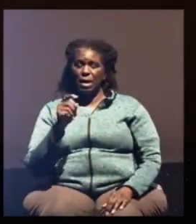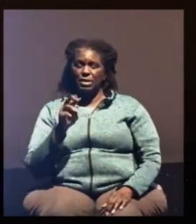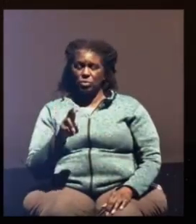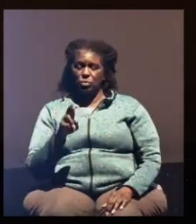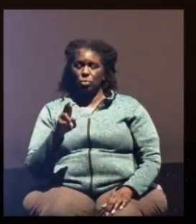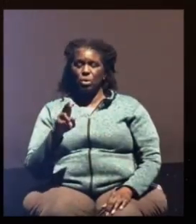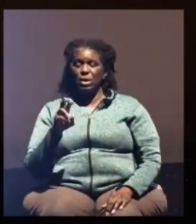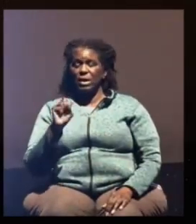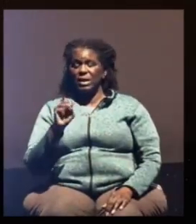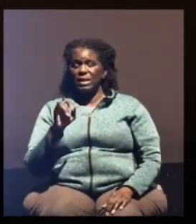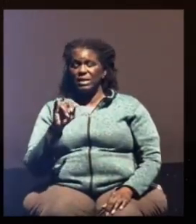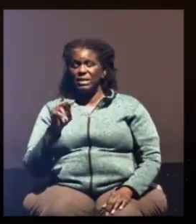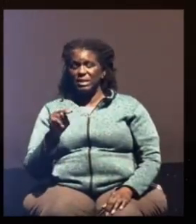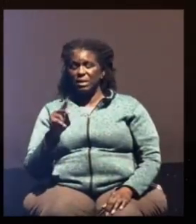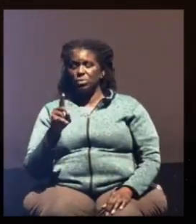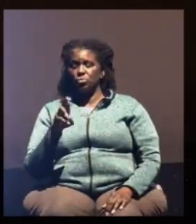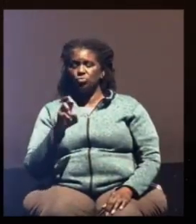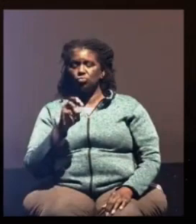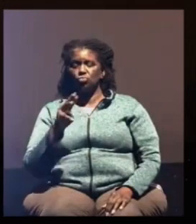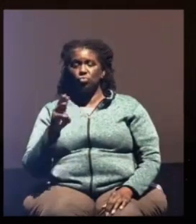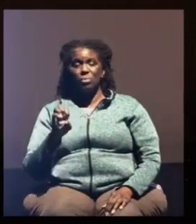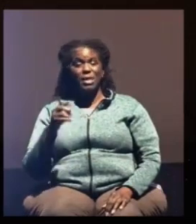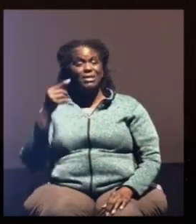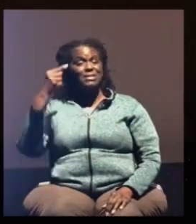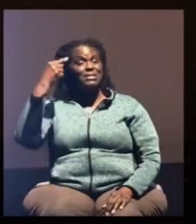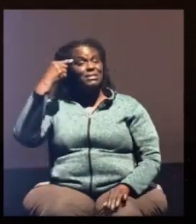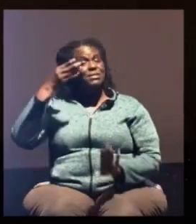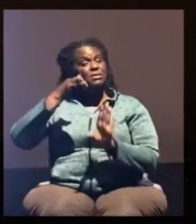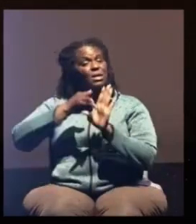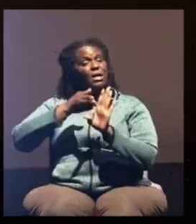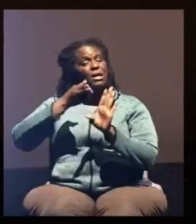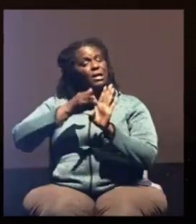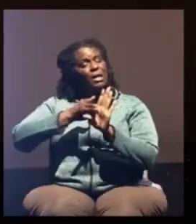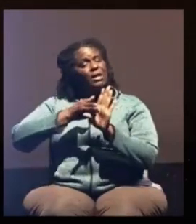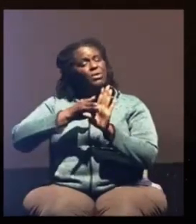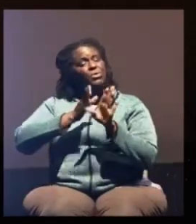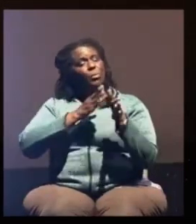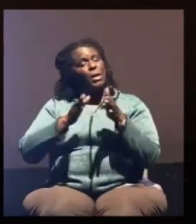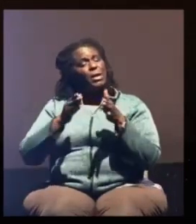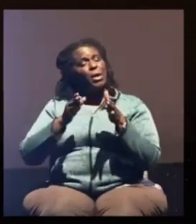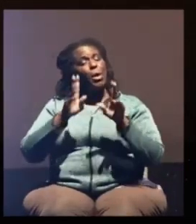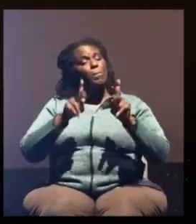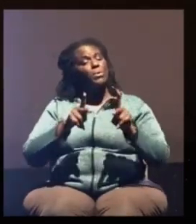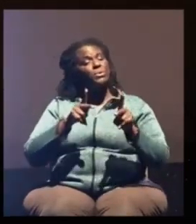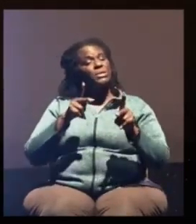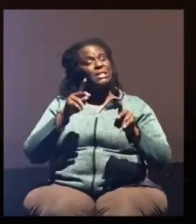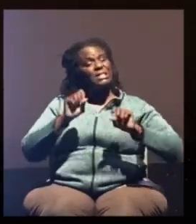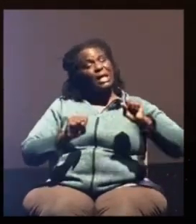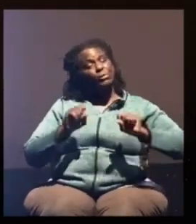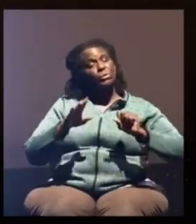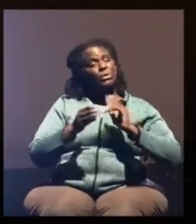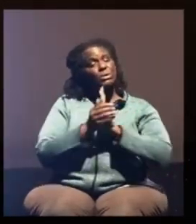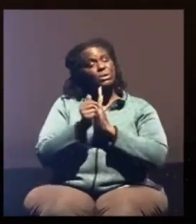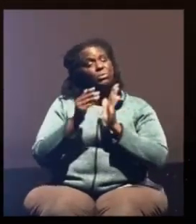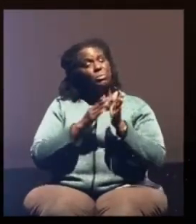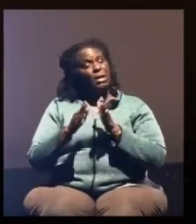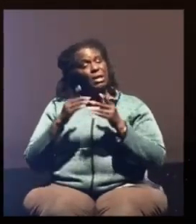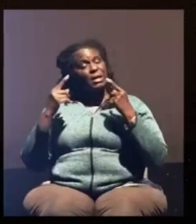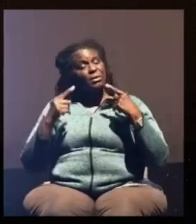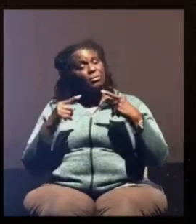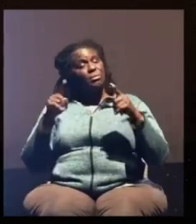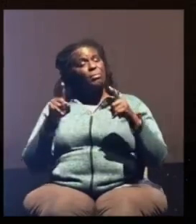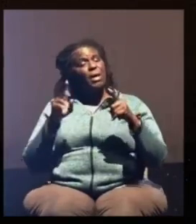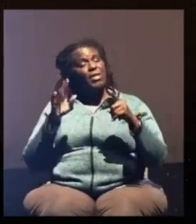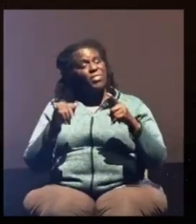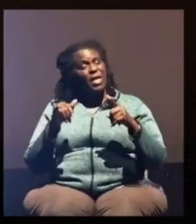Imposter syndrome is a psychological pattern in which an individual doubts their skills, talents, and accomplishments, and has a